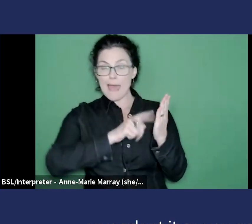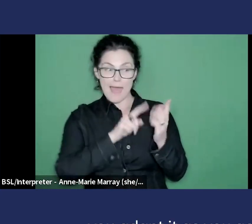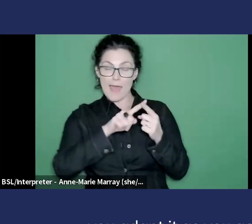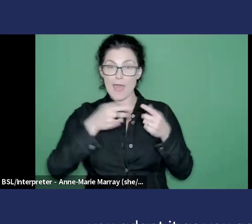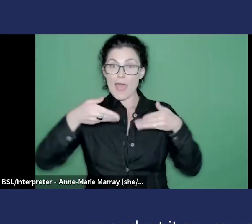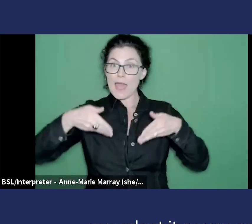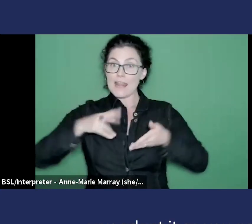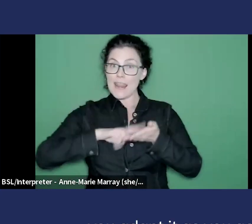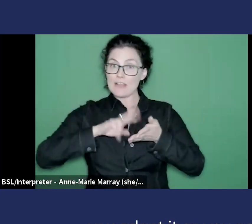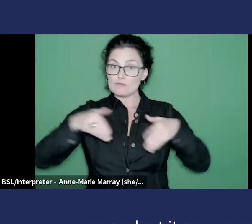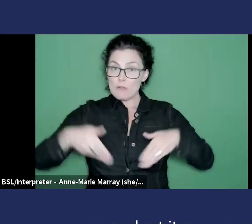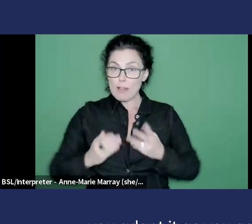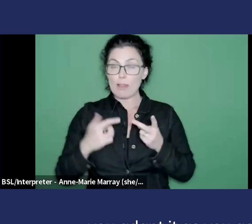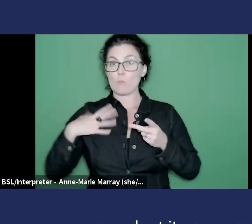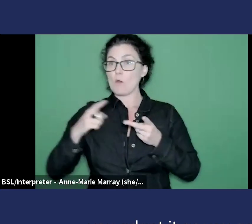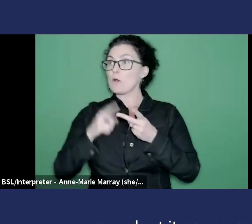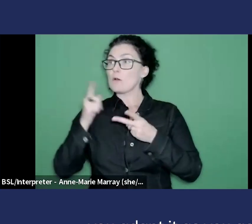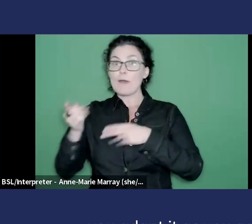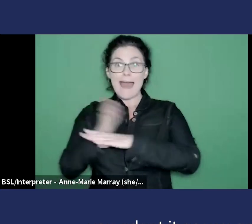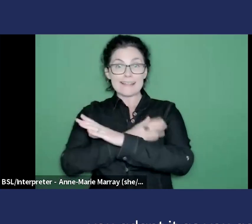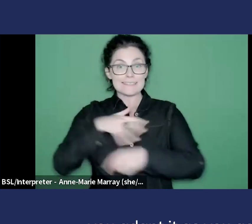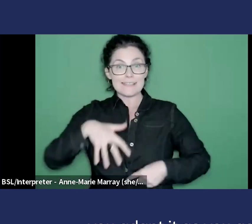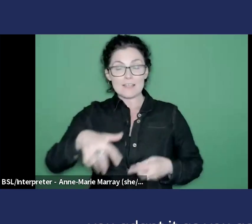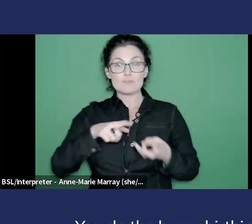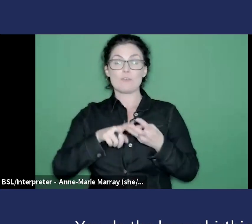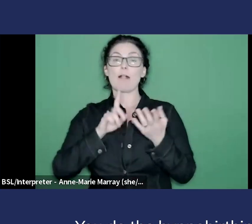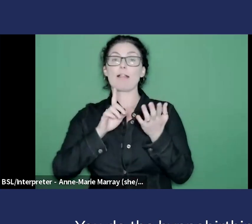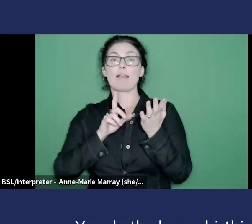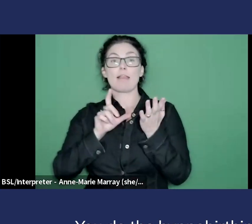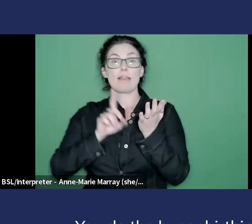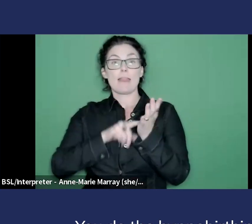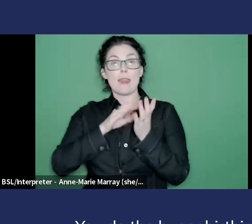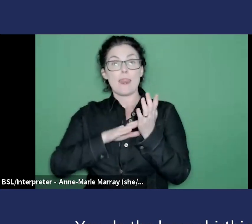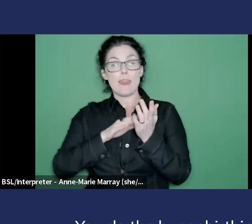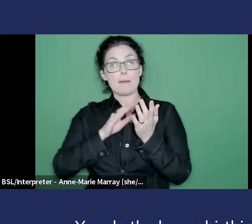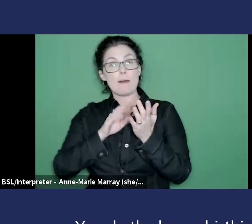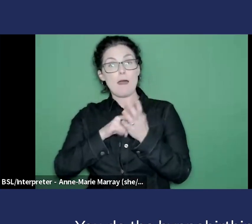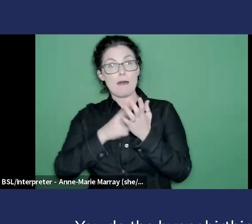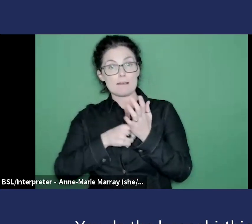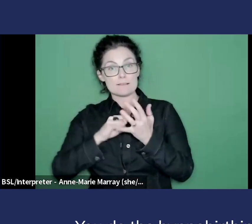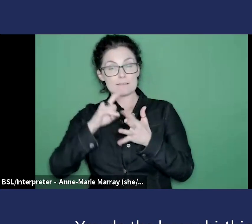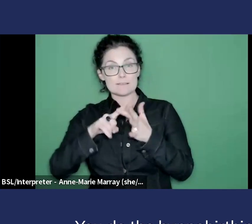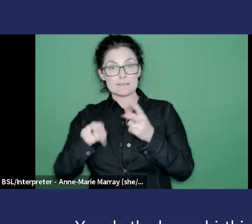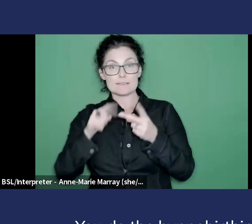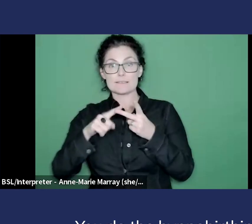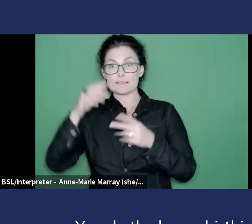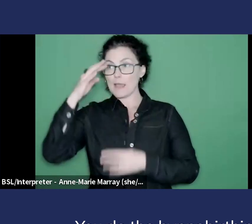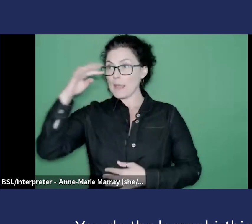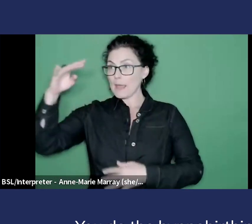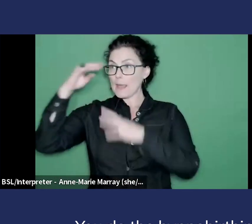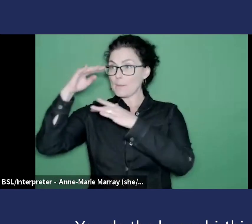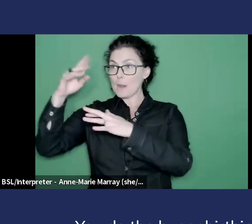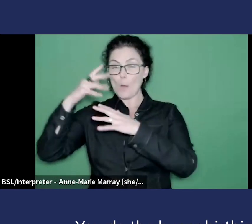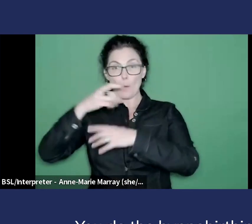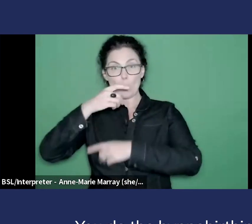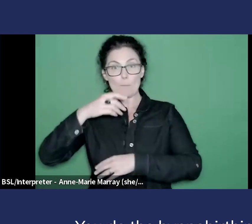it as you go, you attend the antenatal, NCT, Lamaze, you do the hypnobirthing practice to prepare for natural birth,